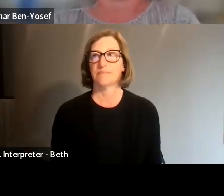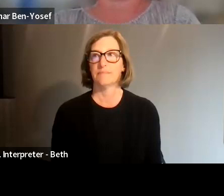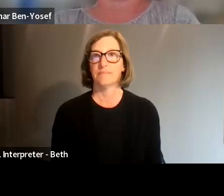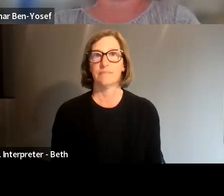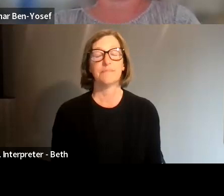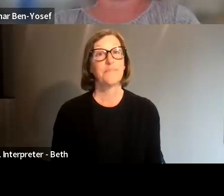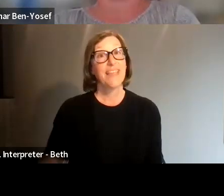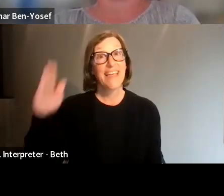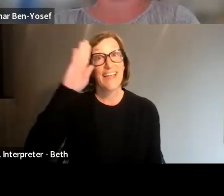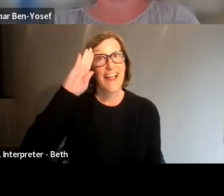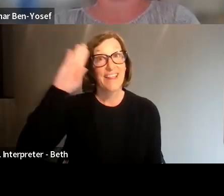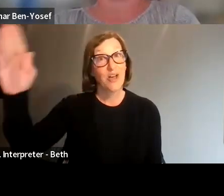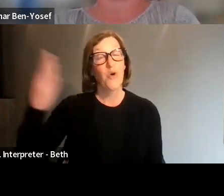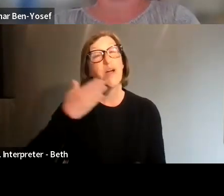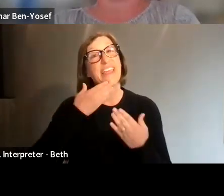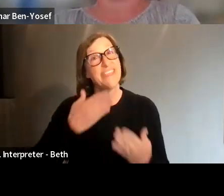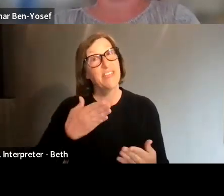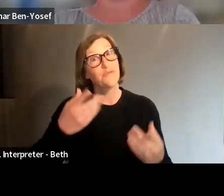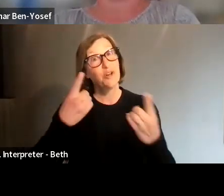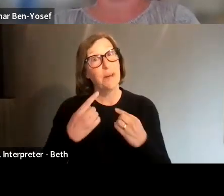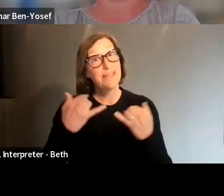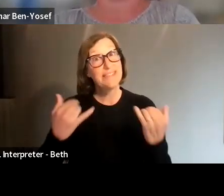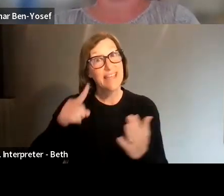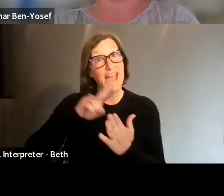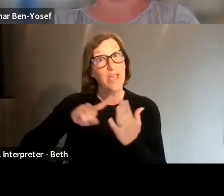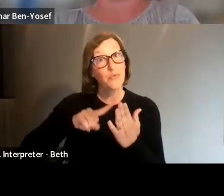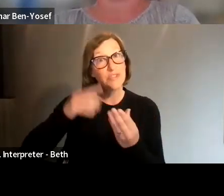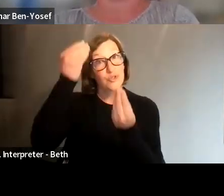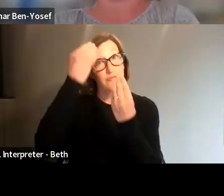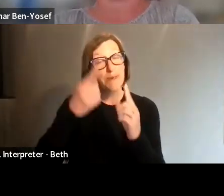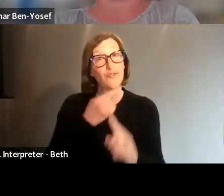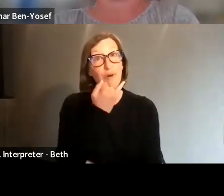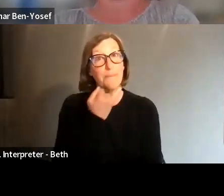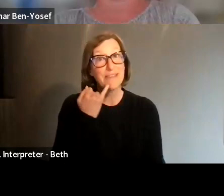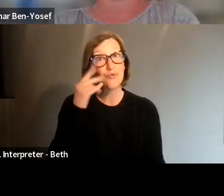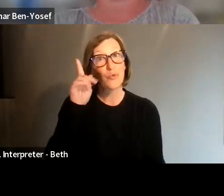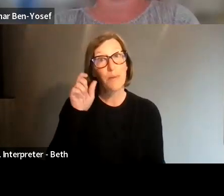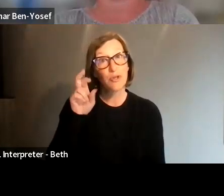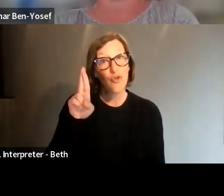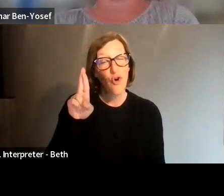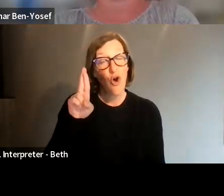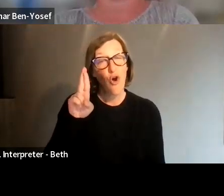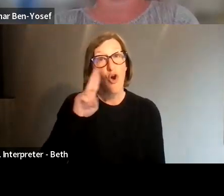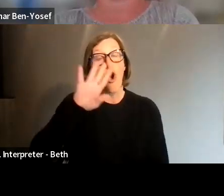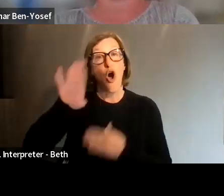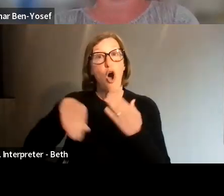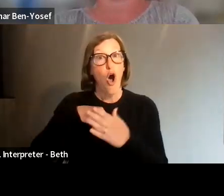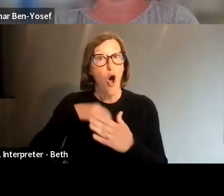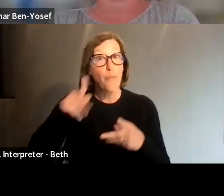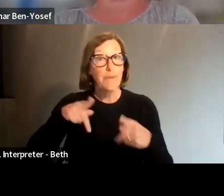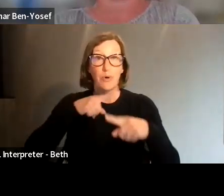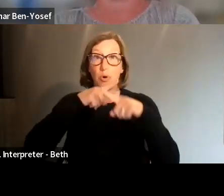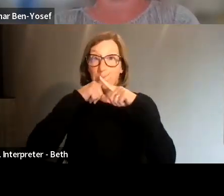Okay, hello everyone. Thank you for joining our Research Updates from Israel webinar. All participant lines are muted and